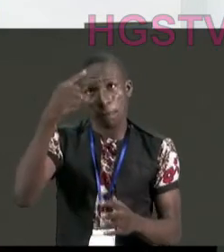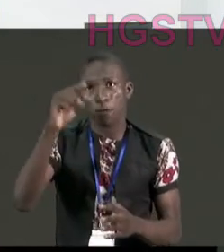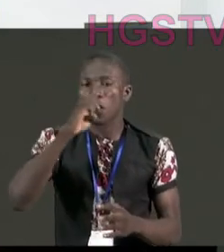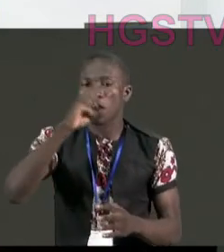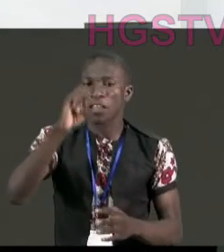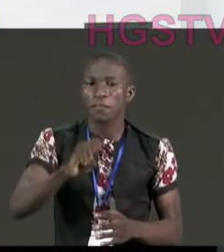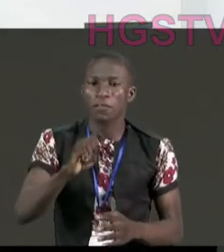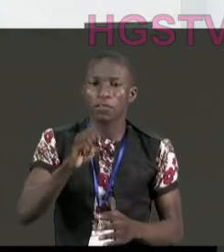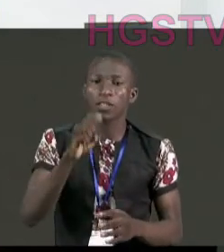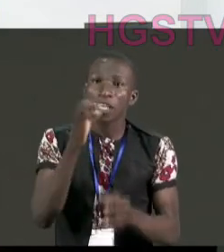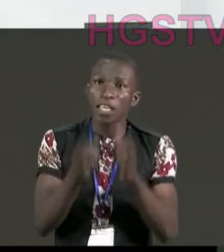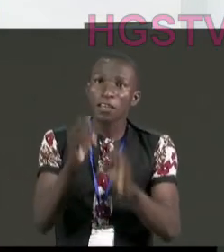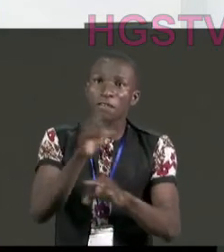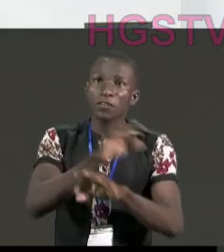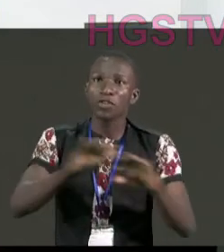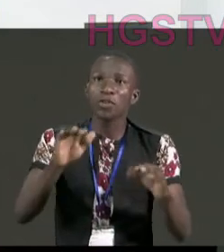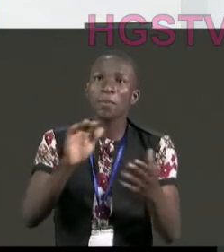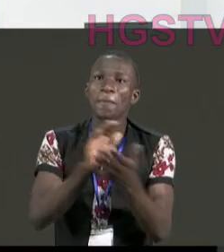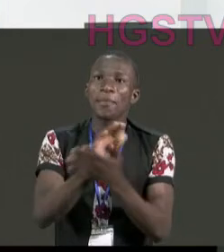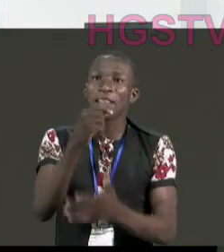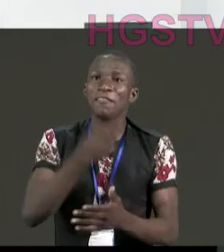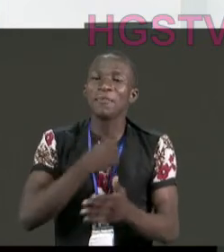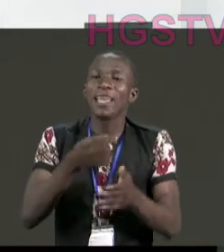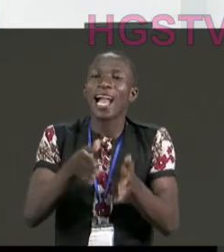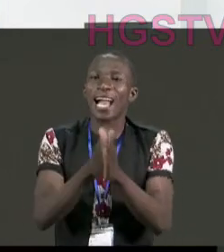You don't believe me? Ask Gehazi.